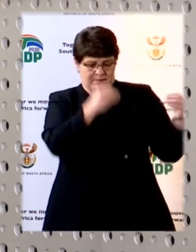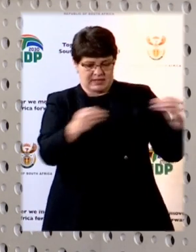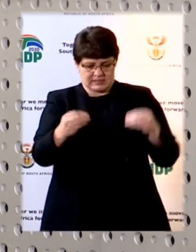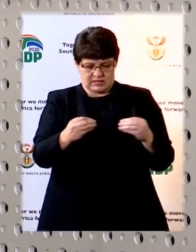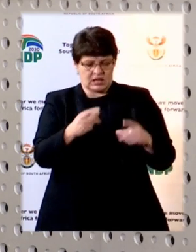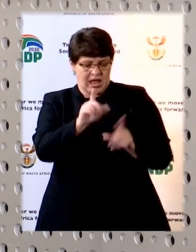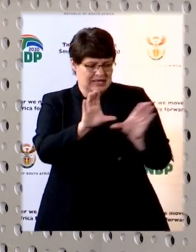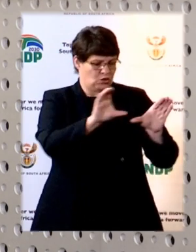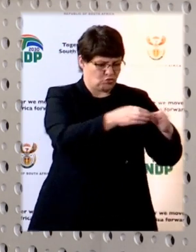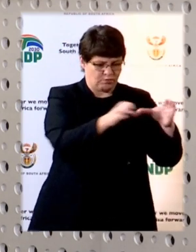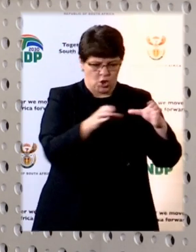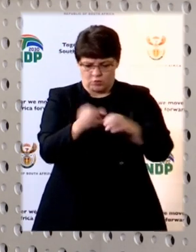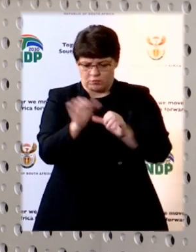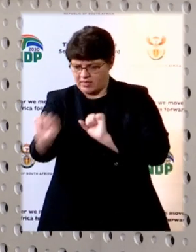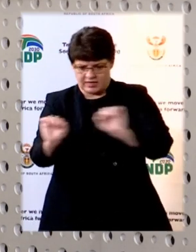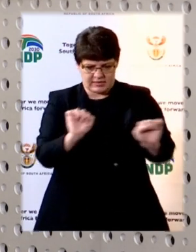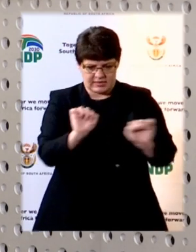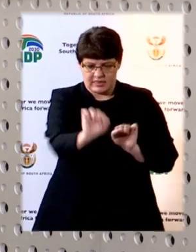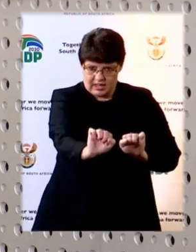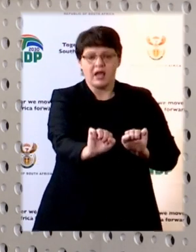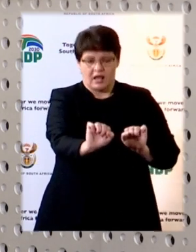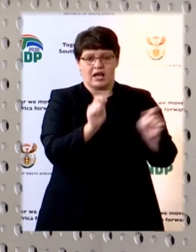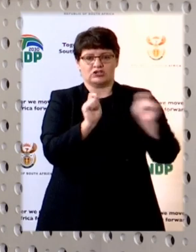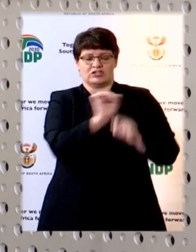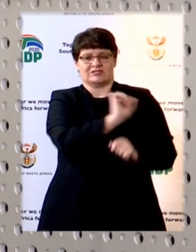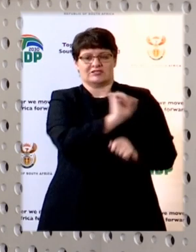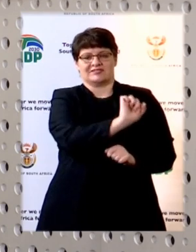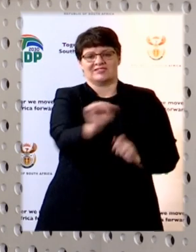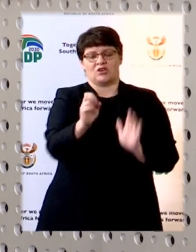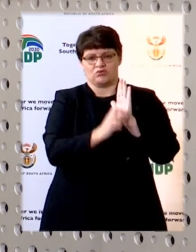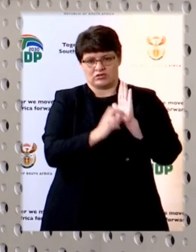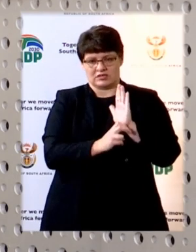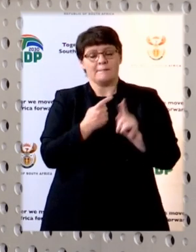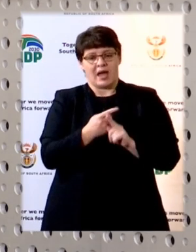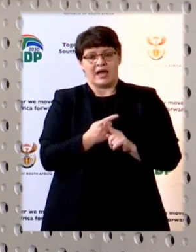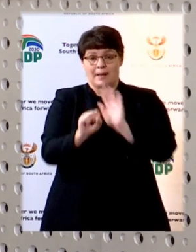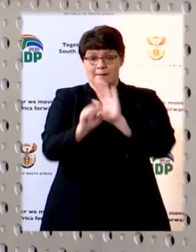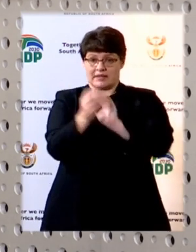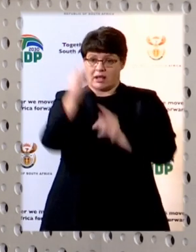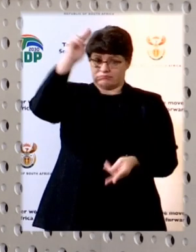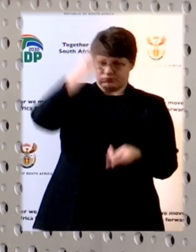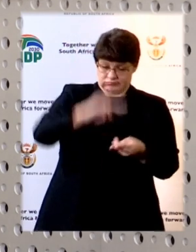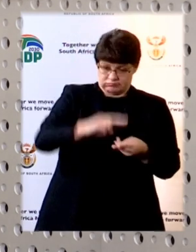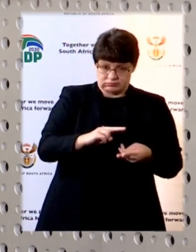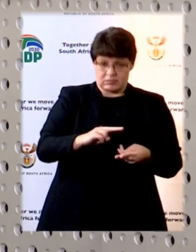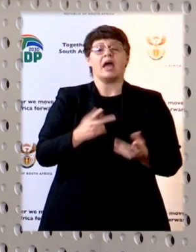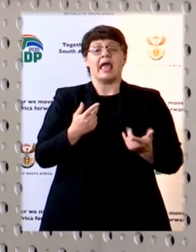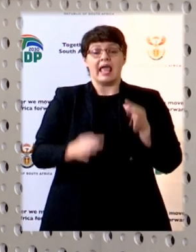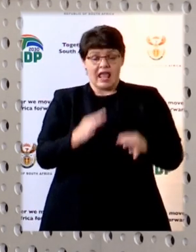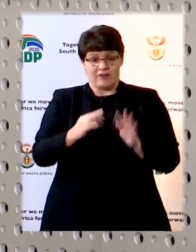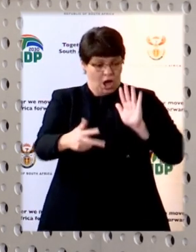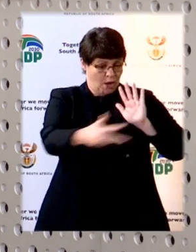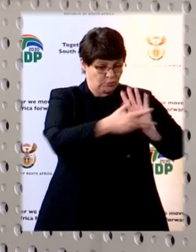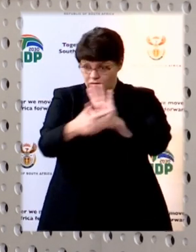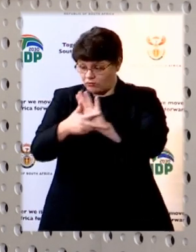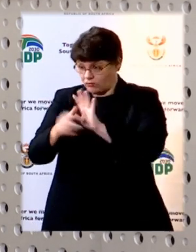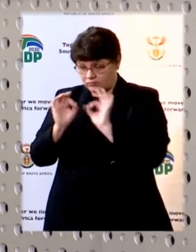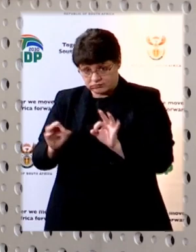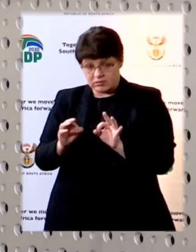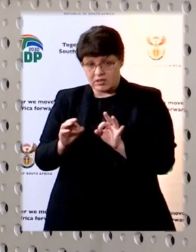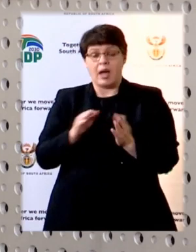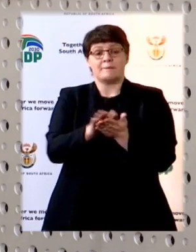for various sectors, and this will be followed up by media briefing once the regulations have been approved and